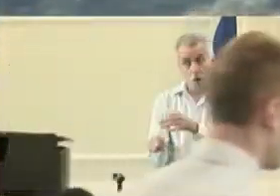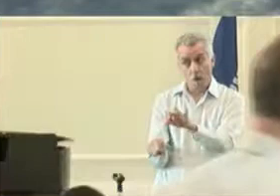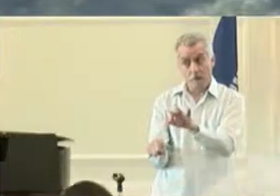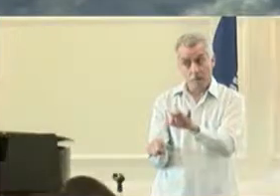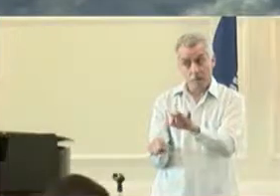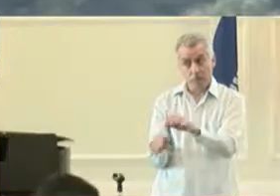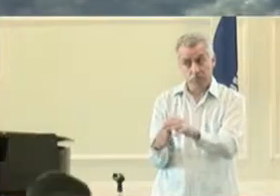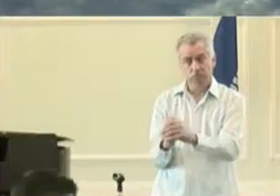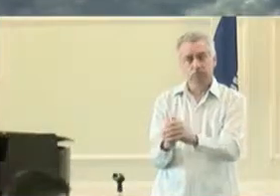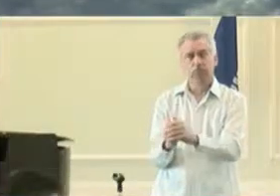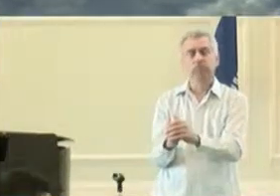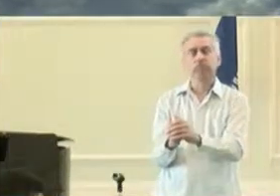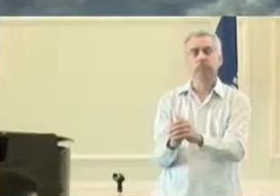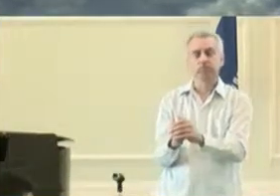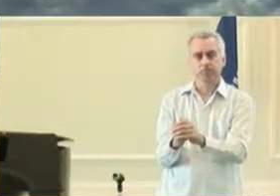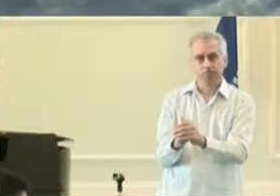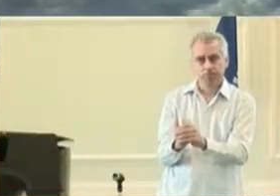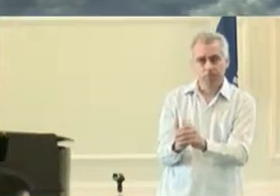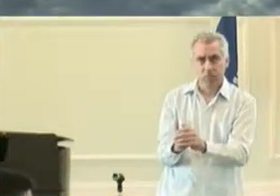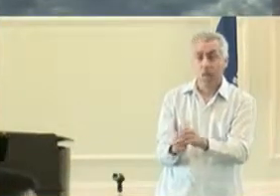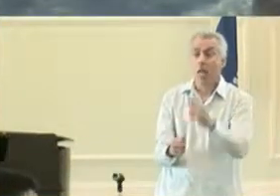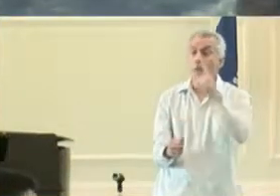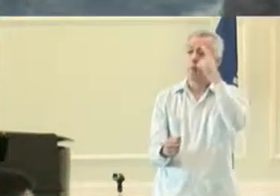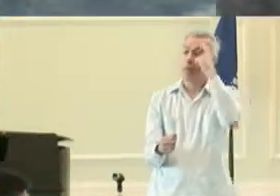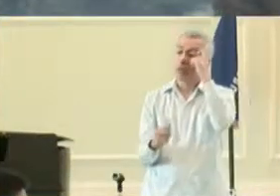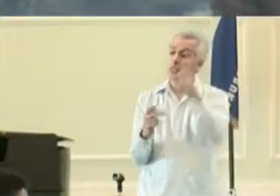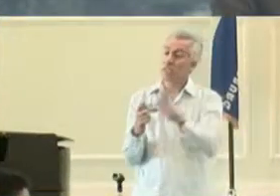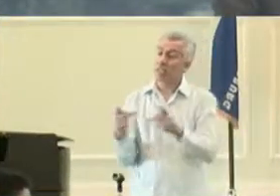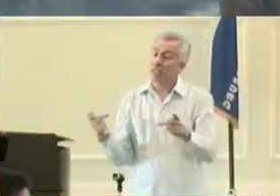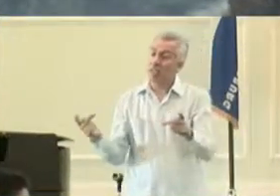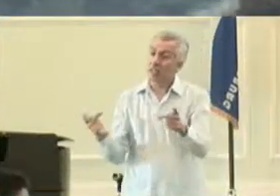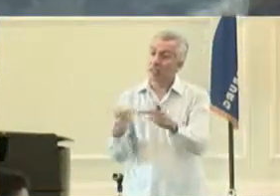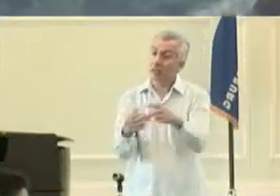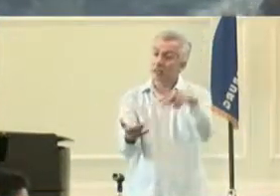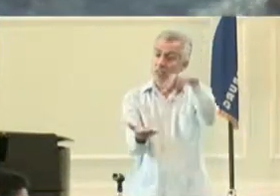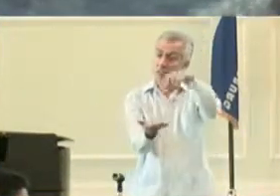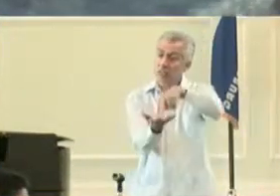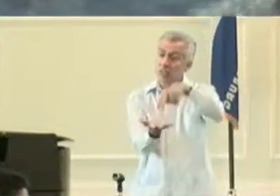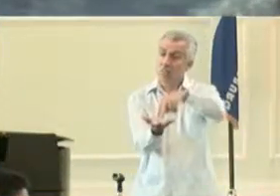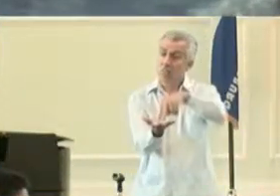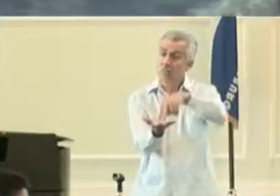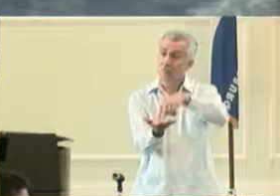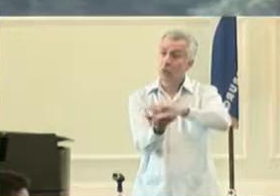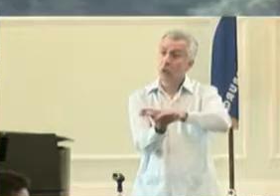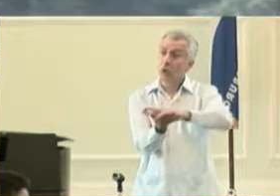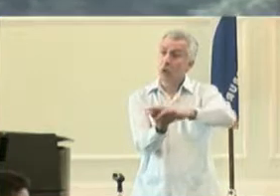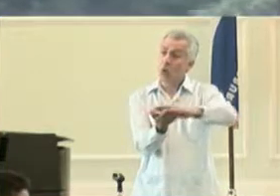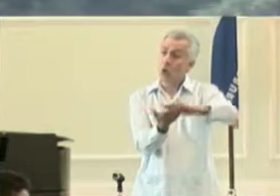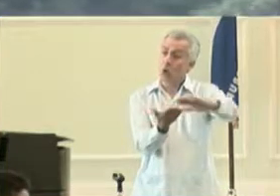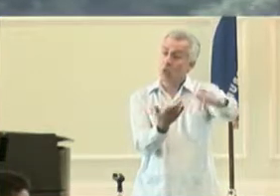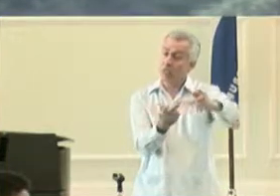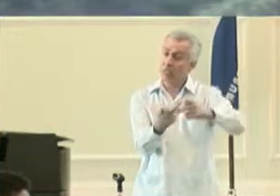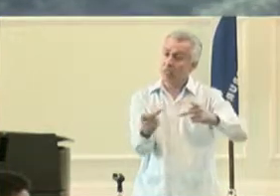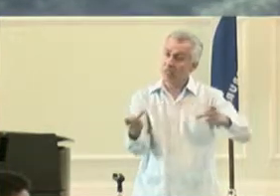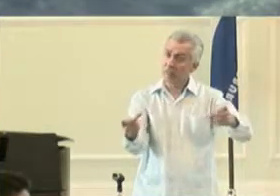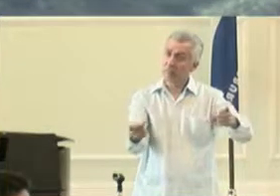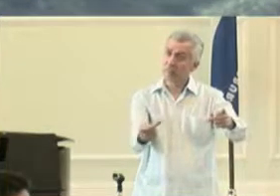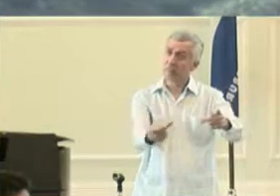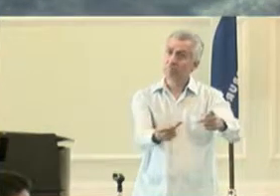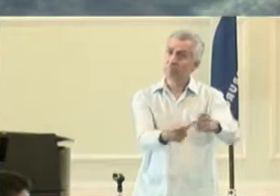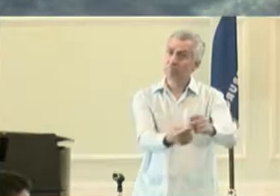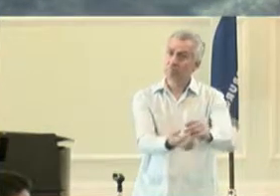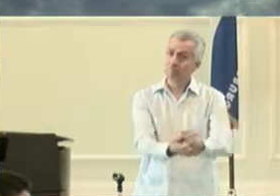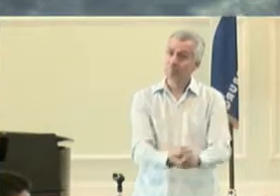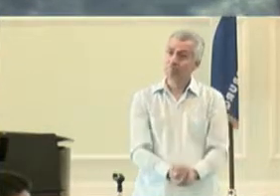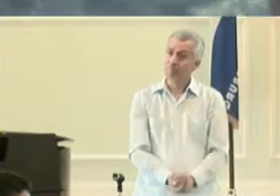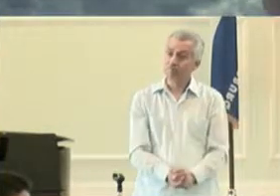off, your sandals off, because the place that you're standing on is what? It's holy ground.